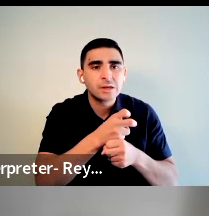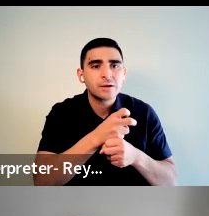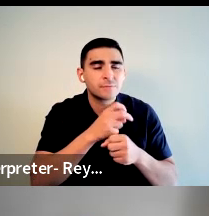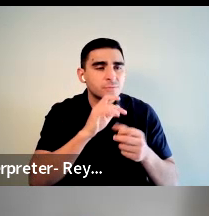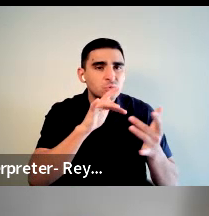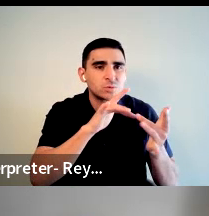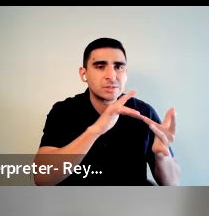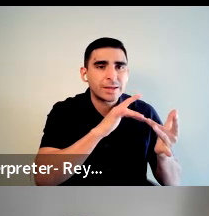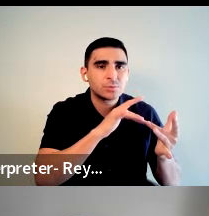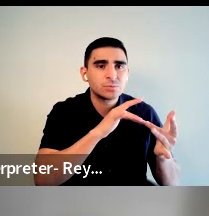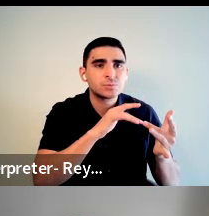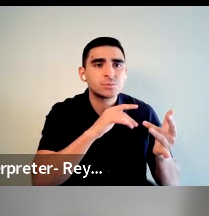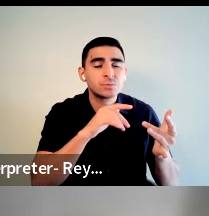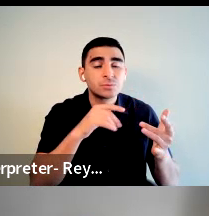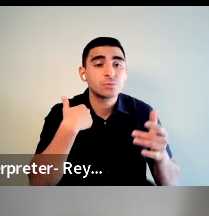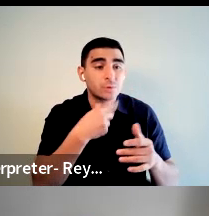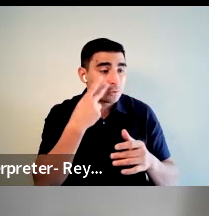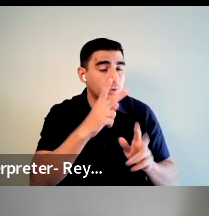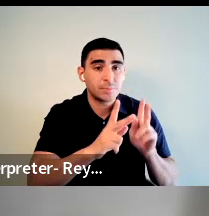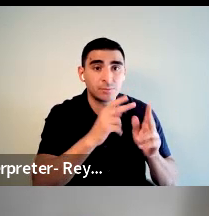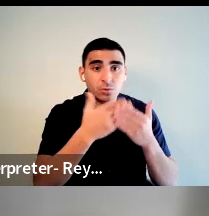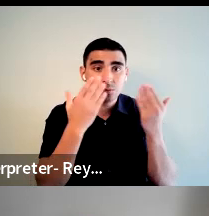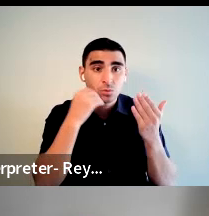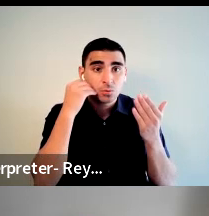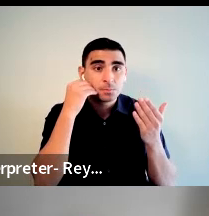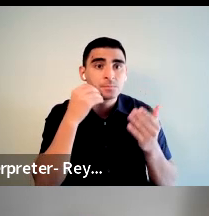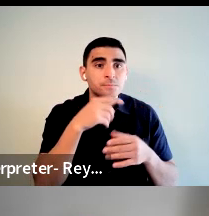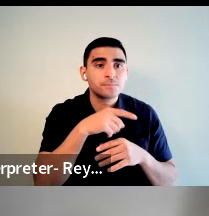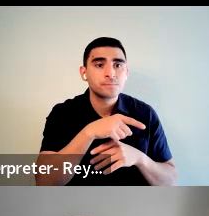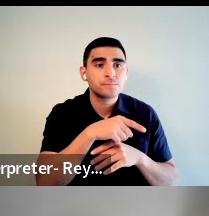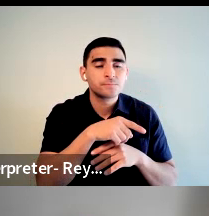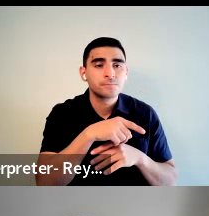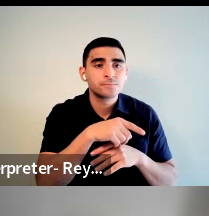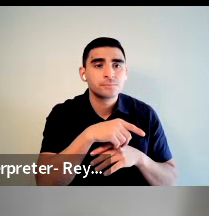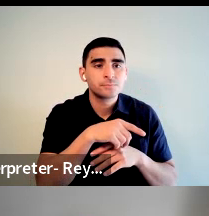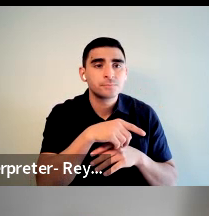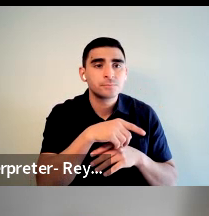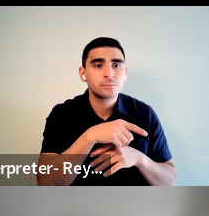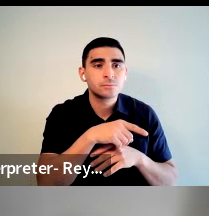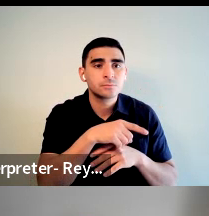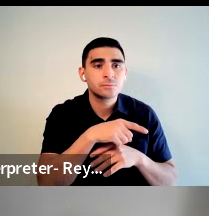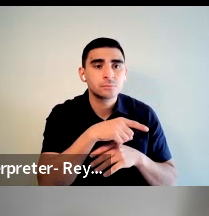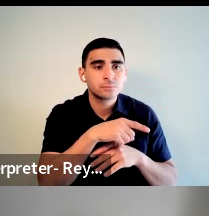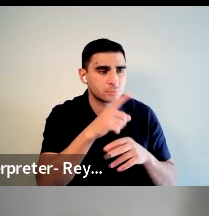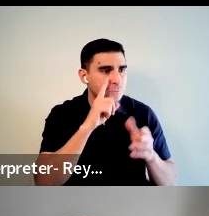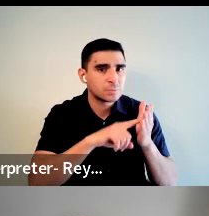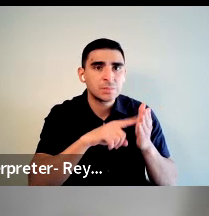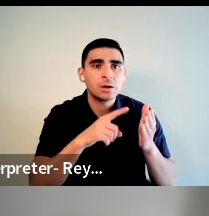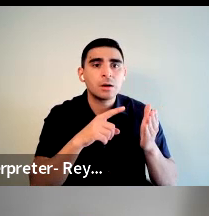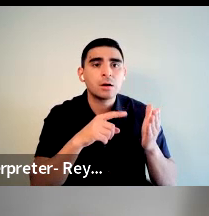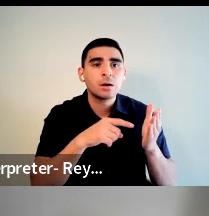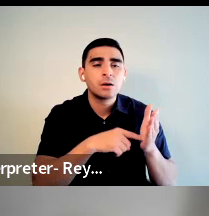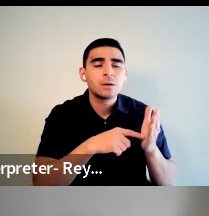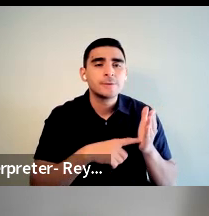we've had when we've looked at homeless populations up here is how much information is needed to